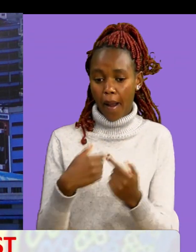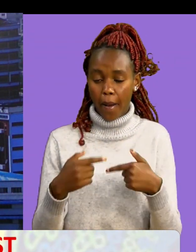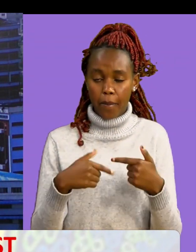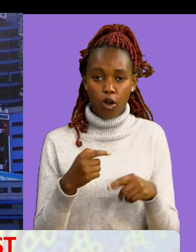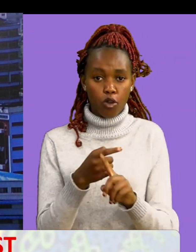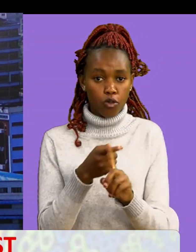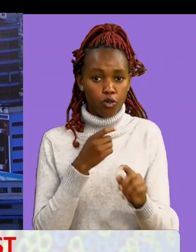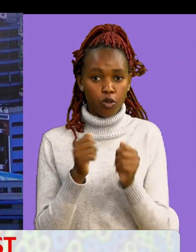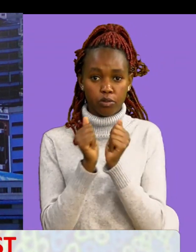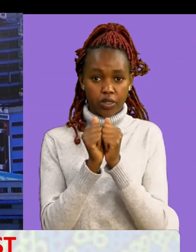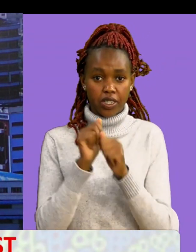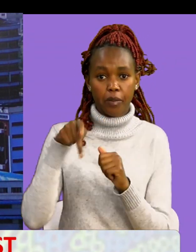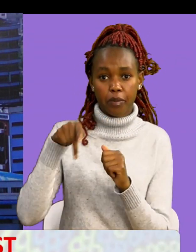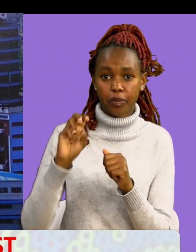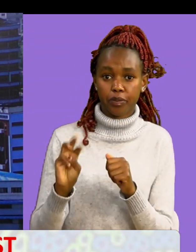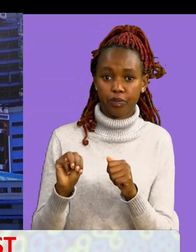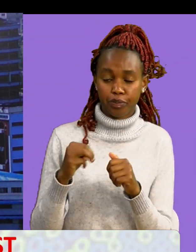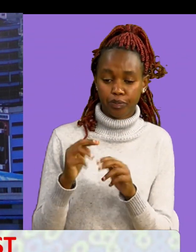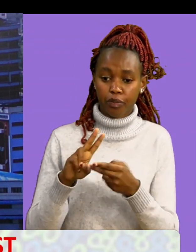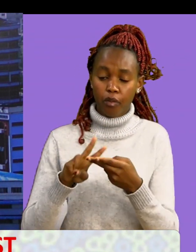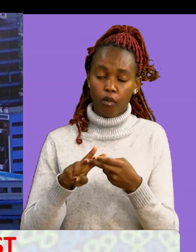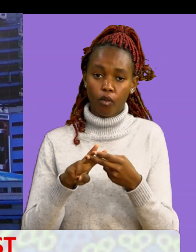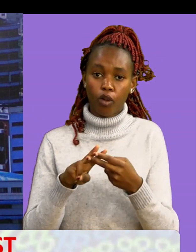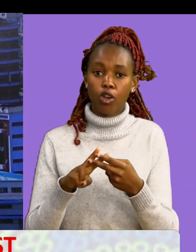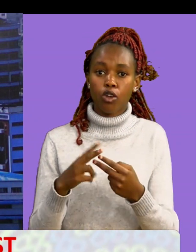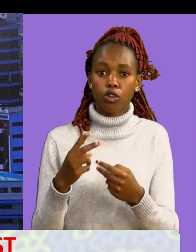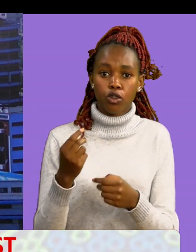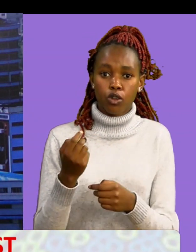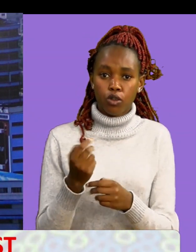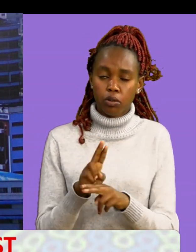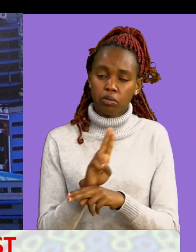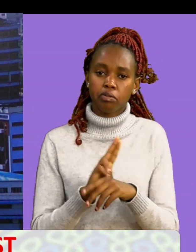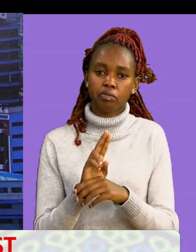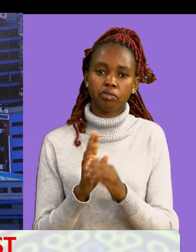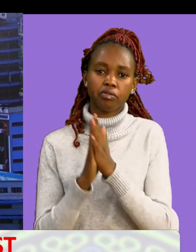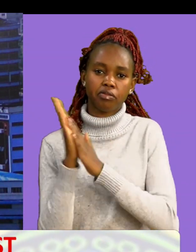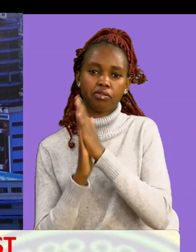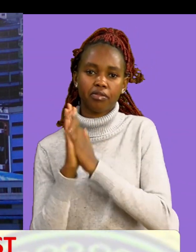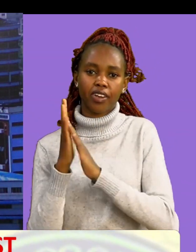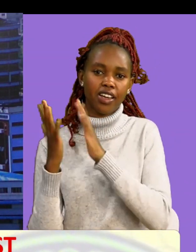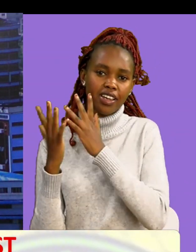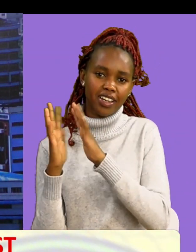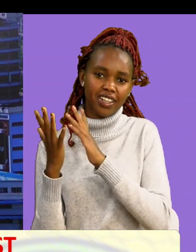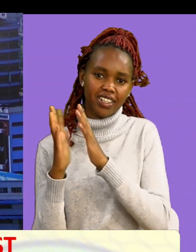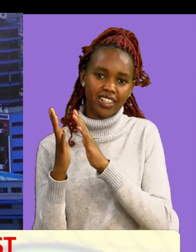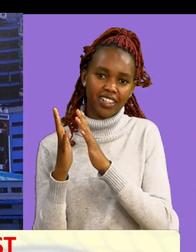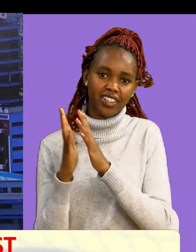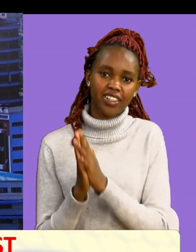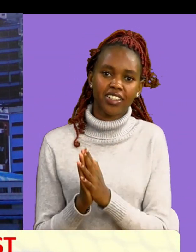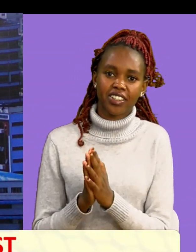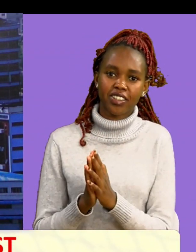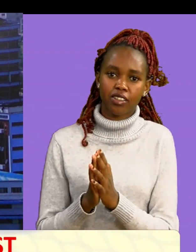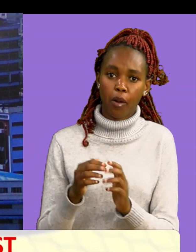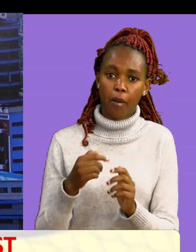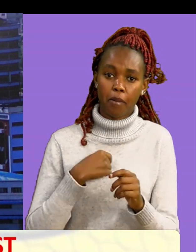Kama kawaida, remember the hashtag to use is Reggae Fest. Don't legalize it. We have to regularize it. Kama kawaida kuna